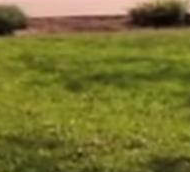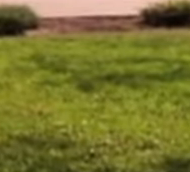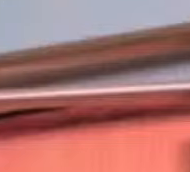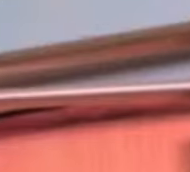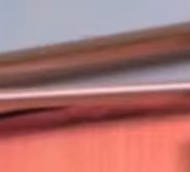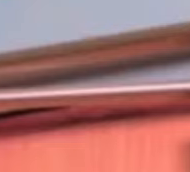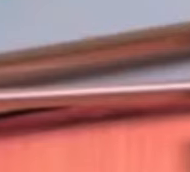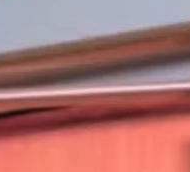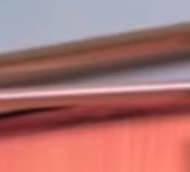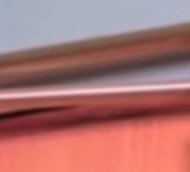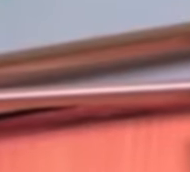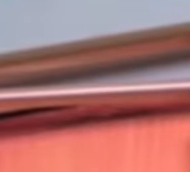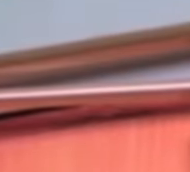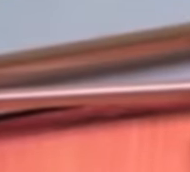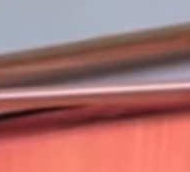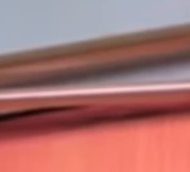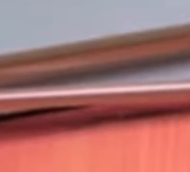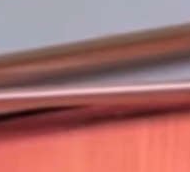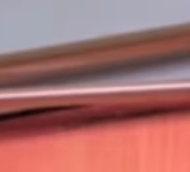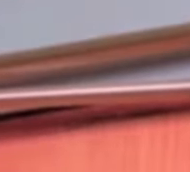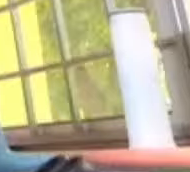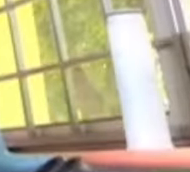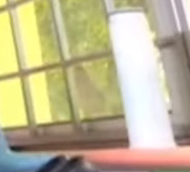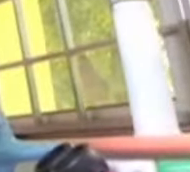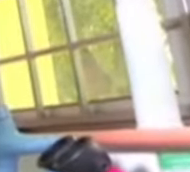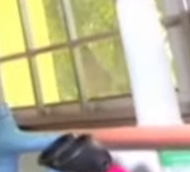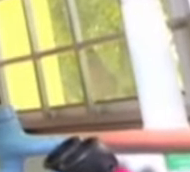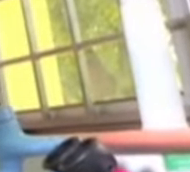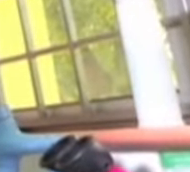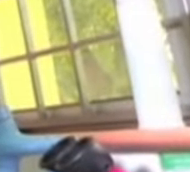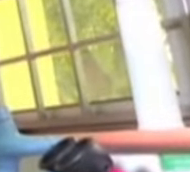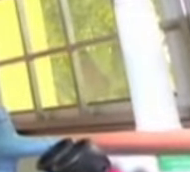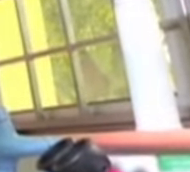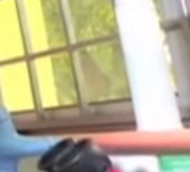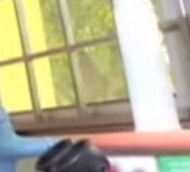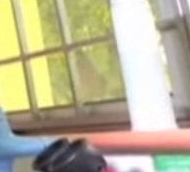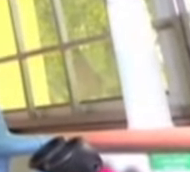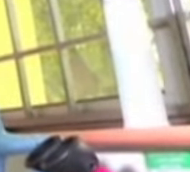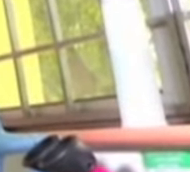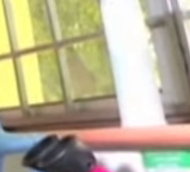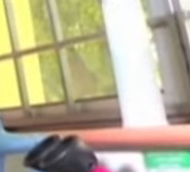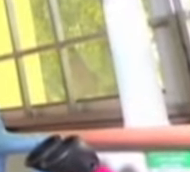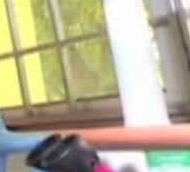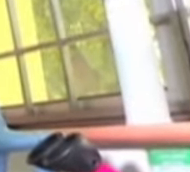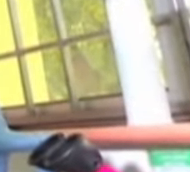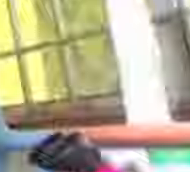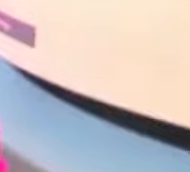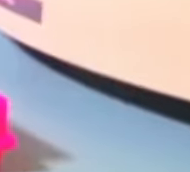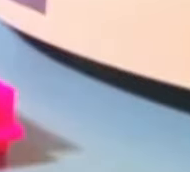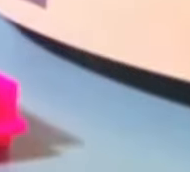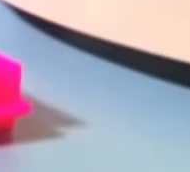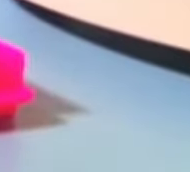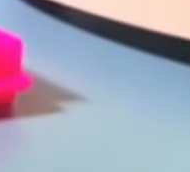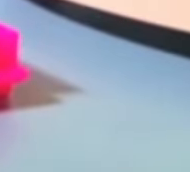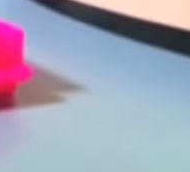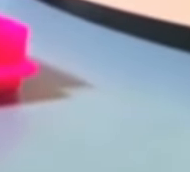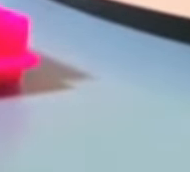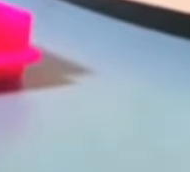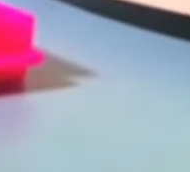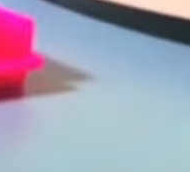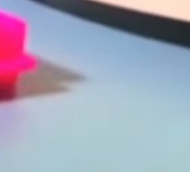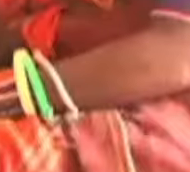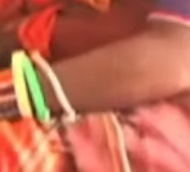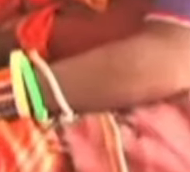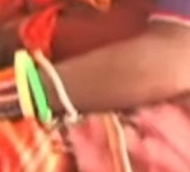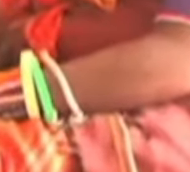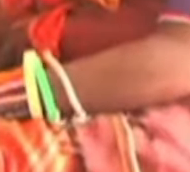seen Kenya adopt prevention measures and treatment regimens for a disease that affects 255 million people